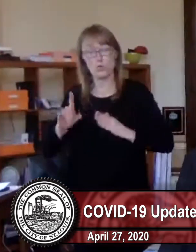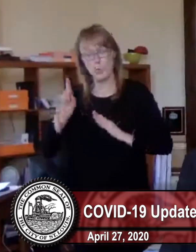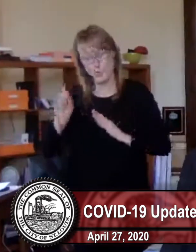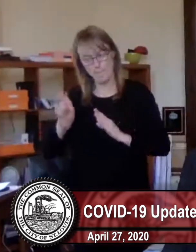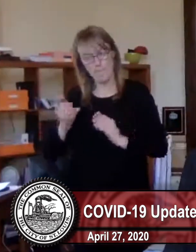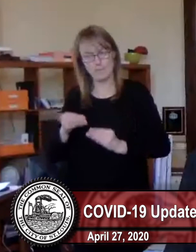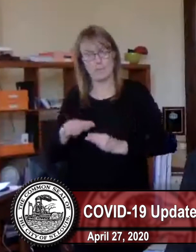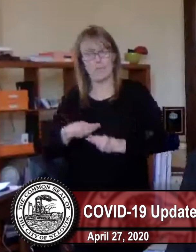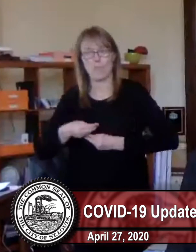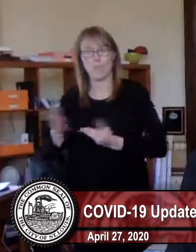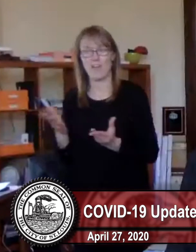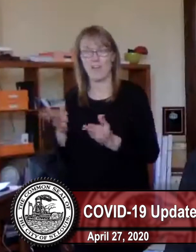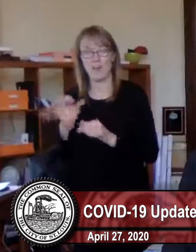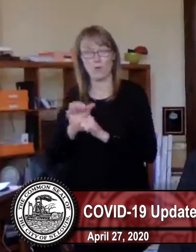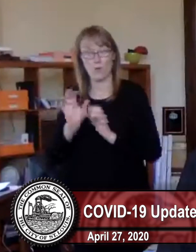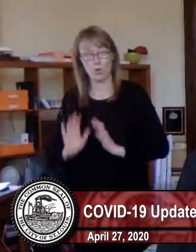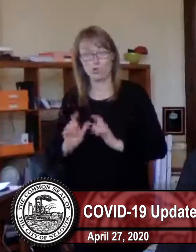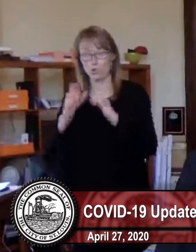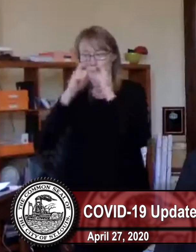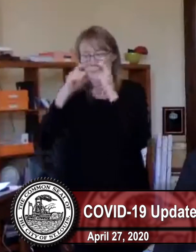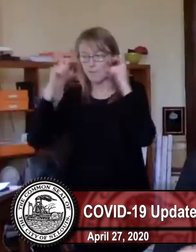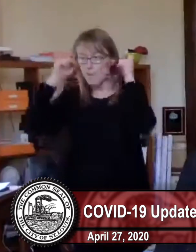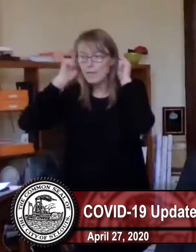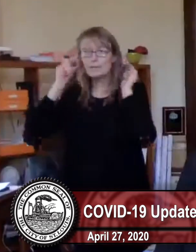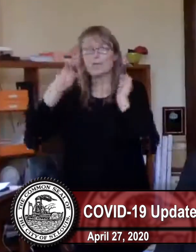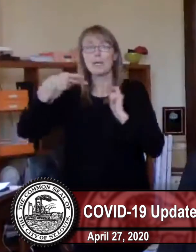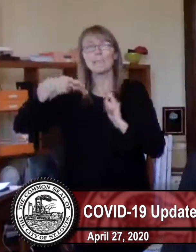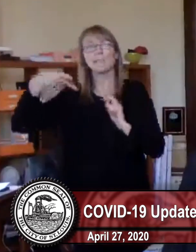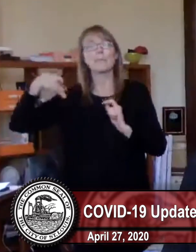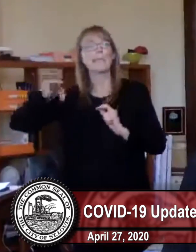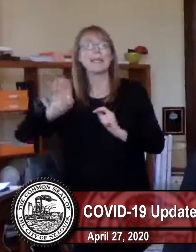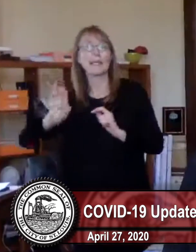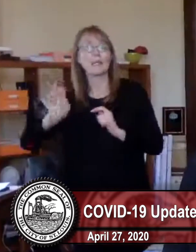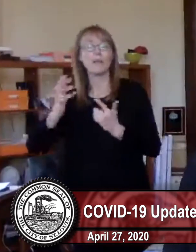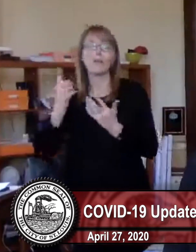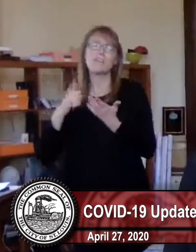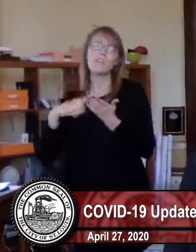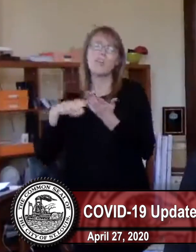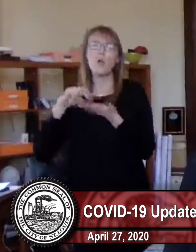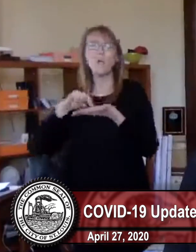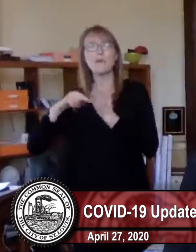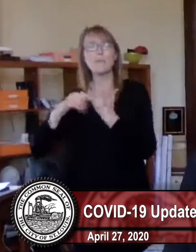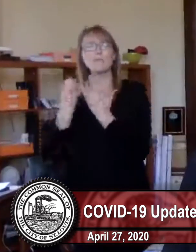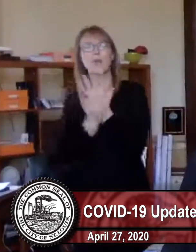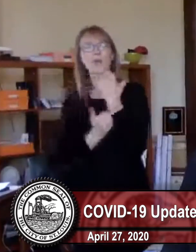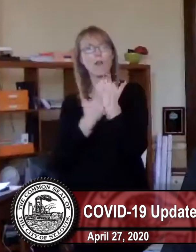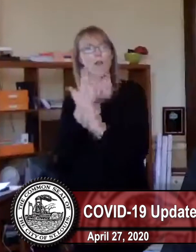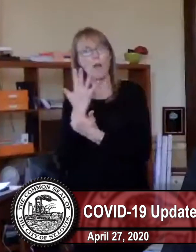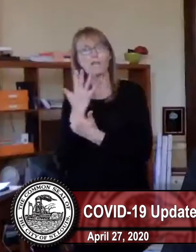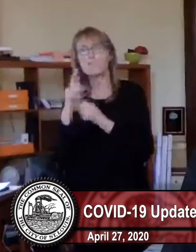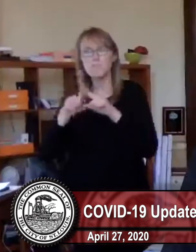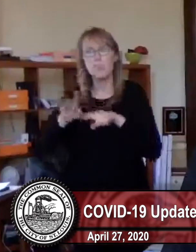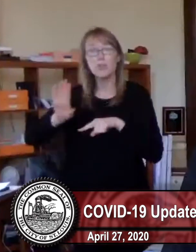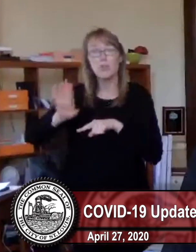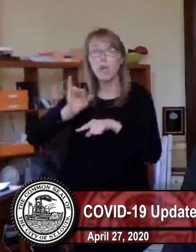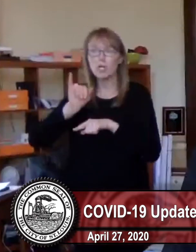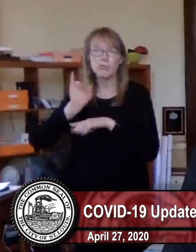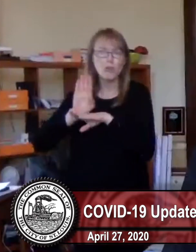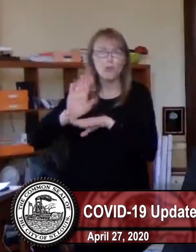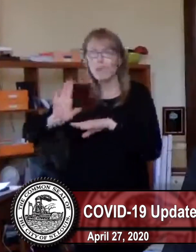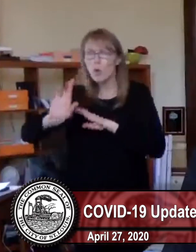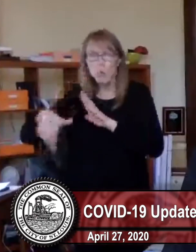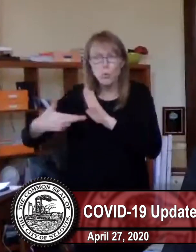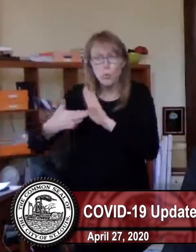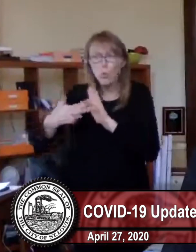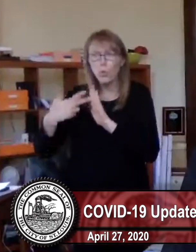a mask, and sometimes it means gloves, depending on what they're doing. So you know about obviously the